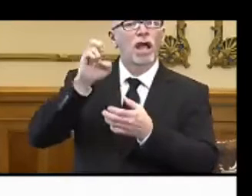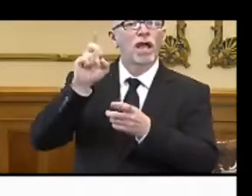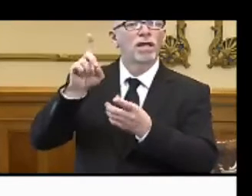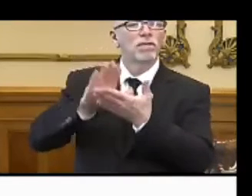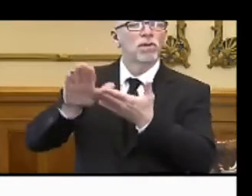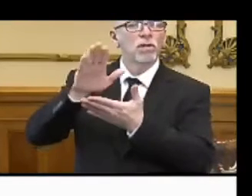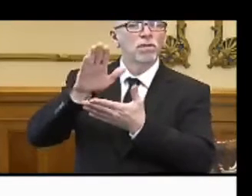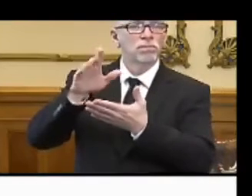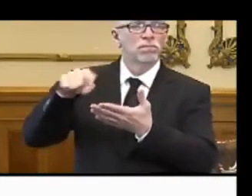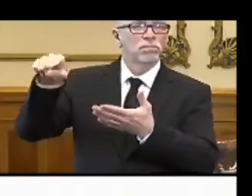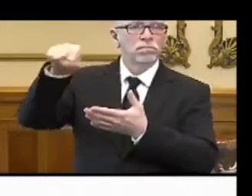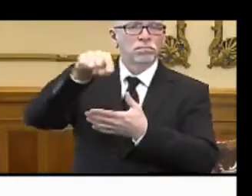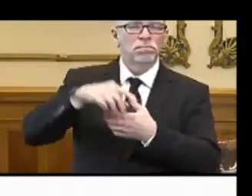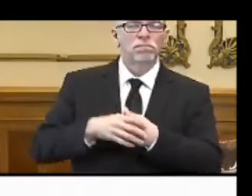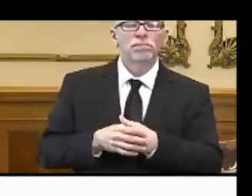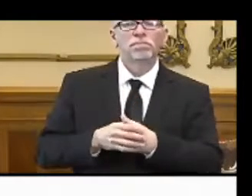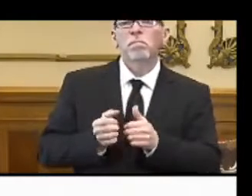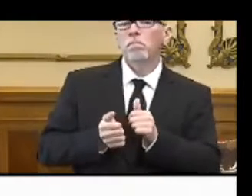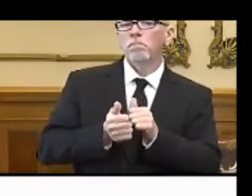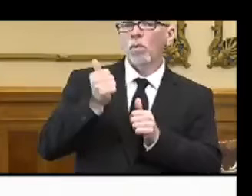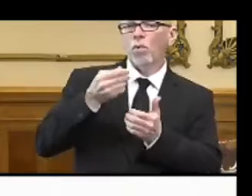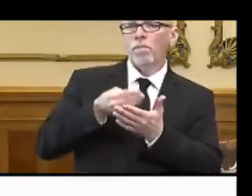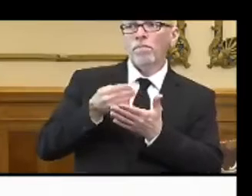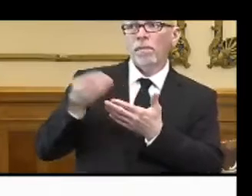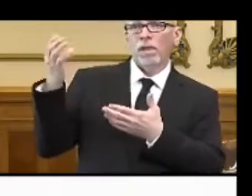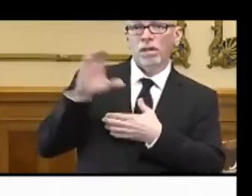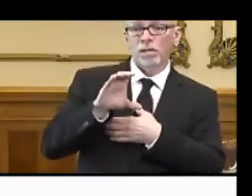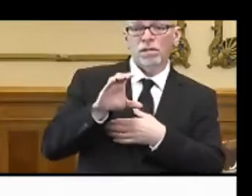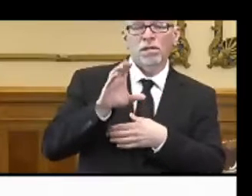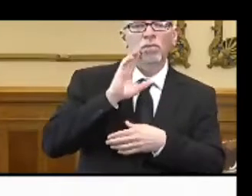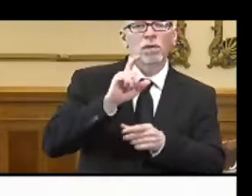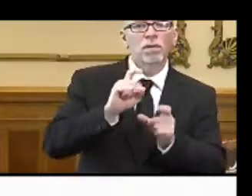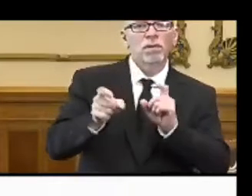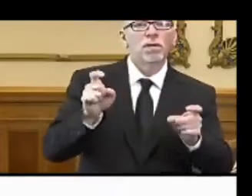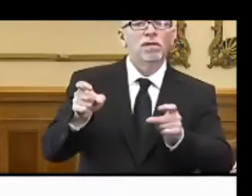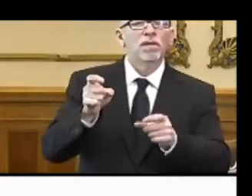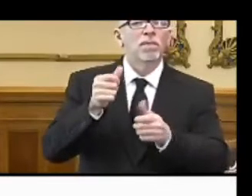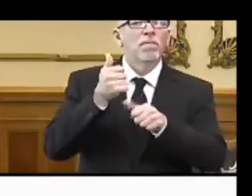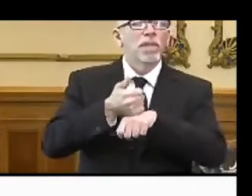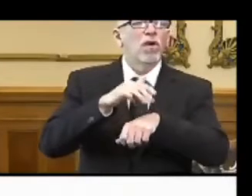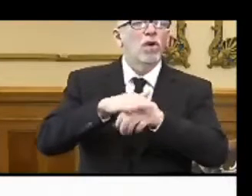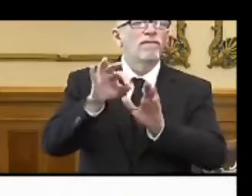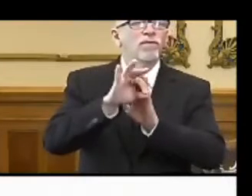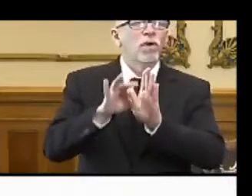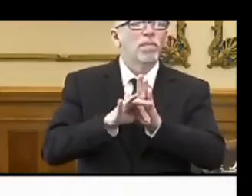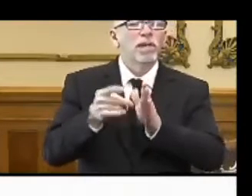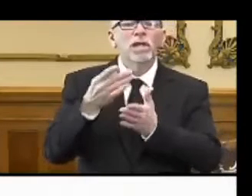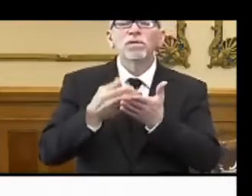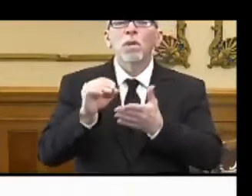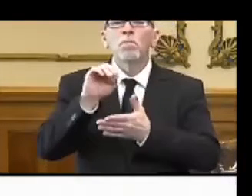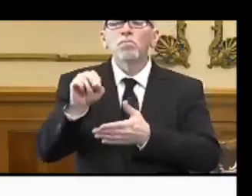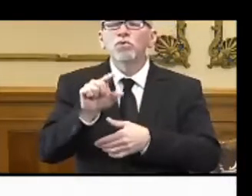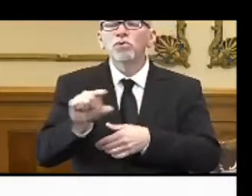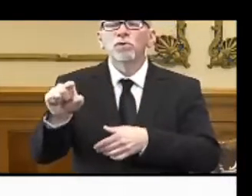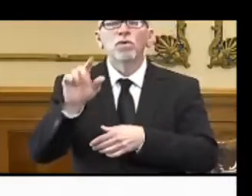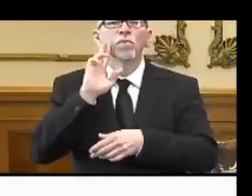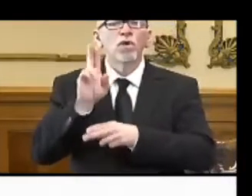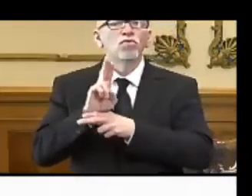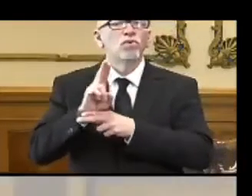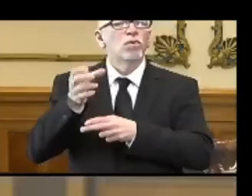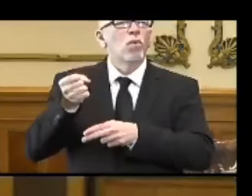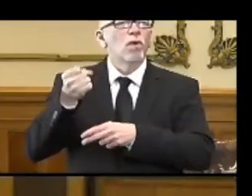education institutions. Most of these funds will be allocated by formula. A small portion of it will be